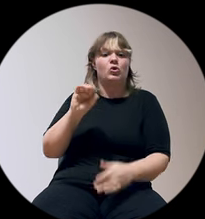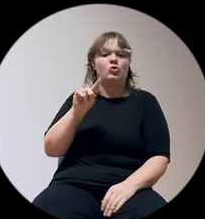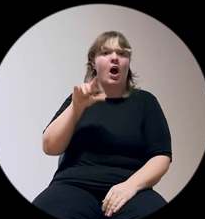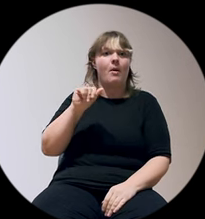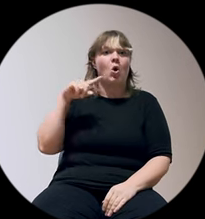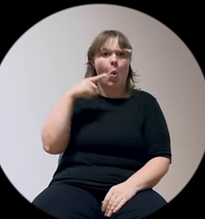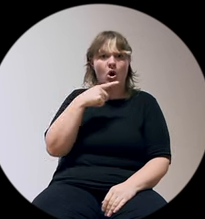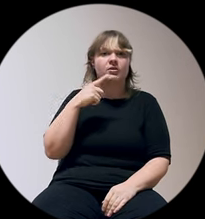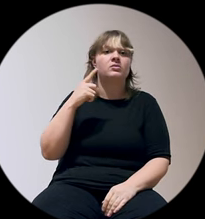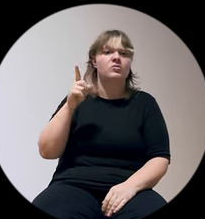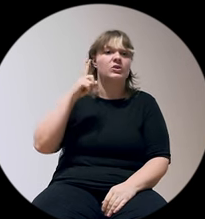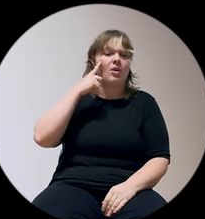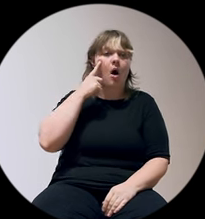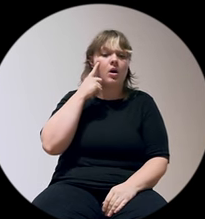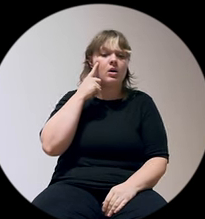corn was thought to have been